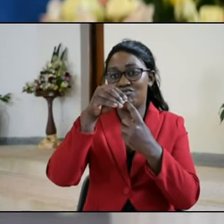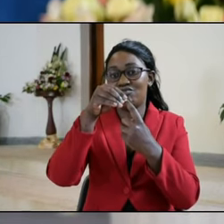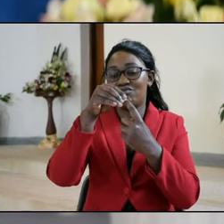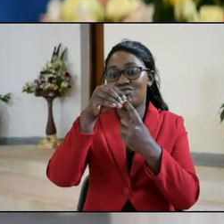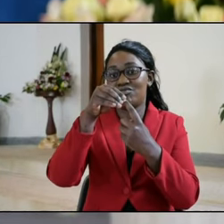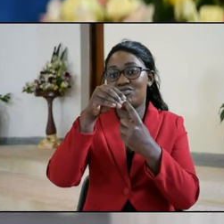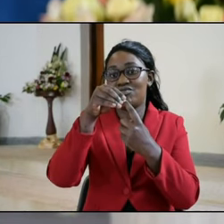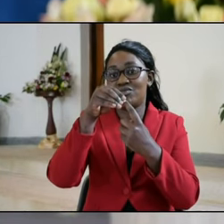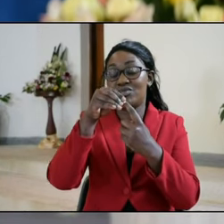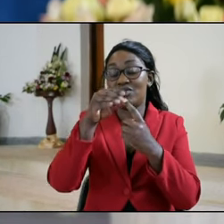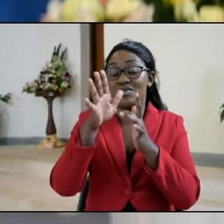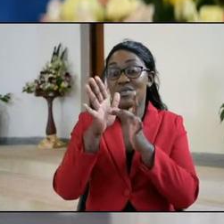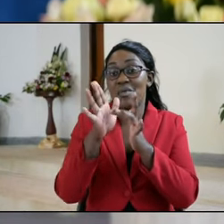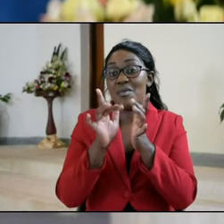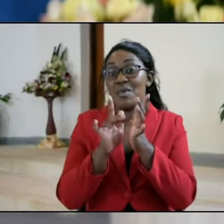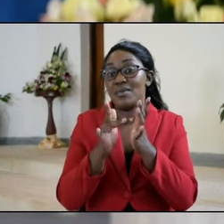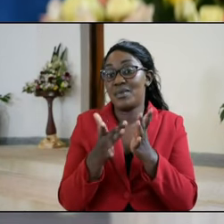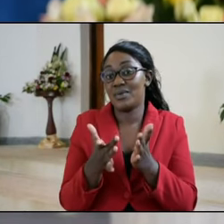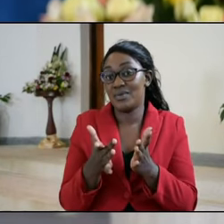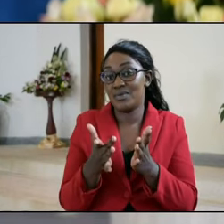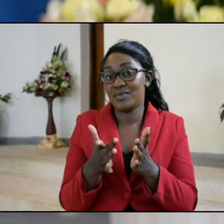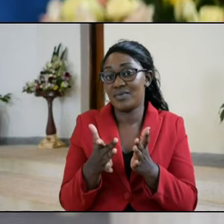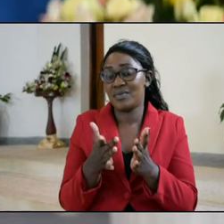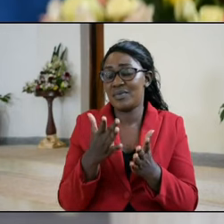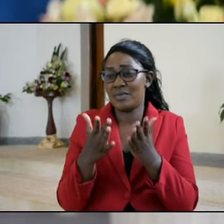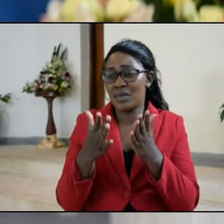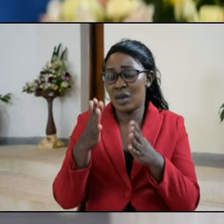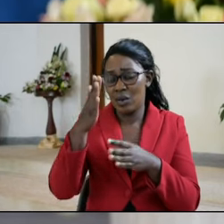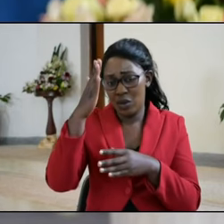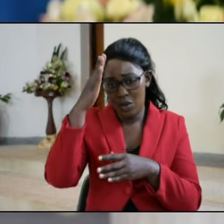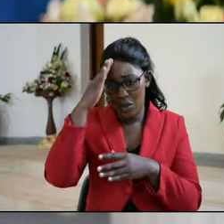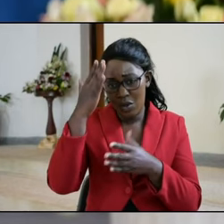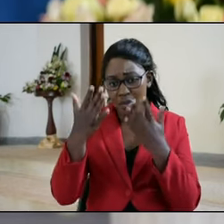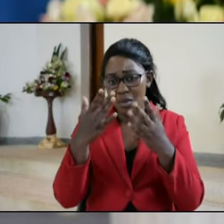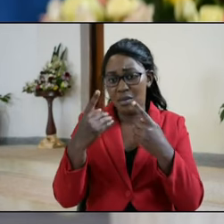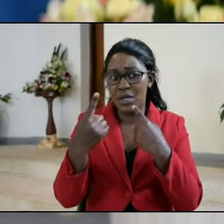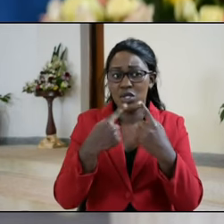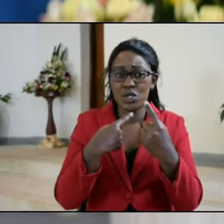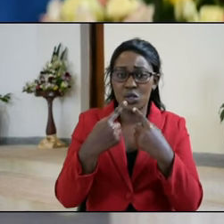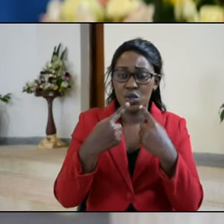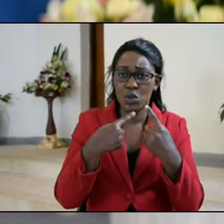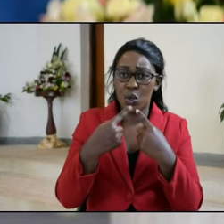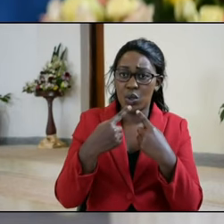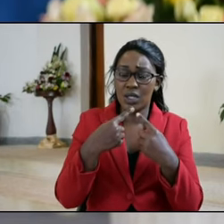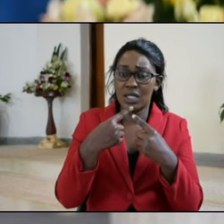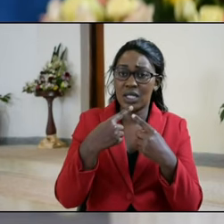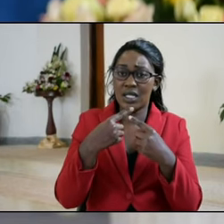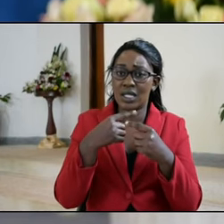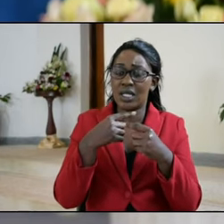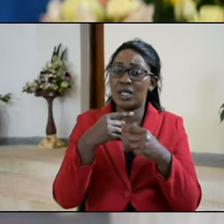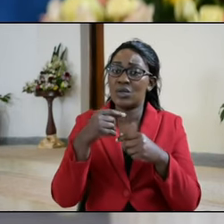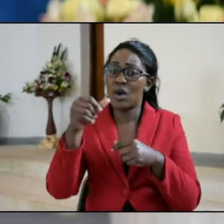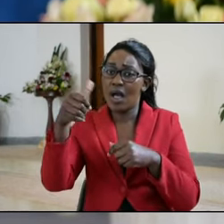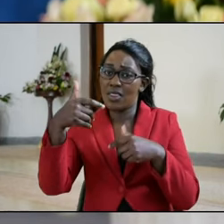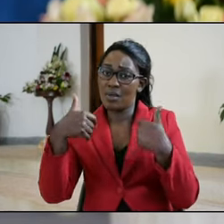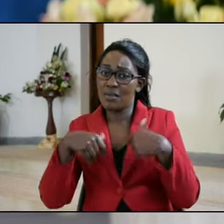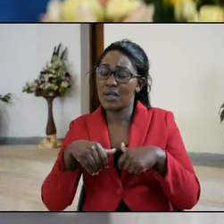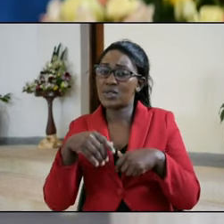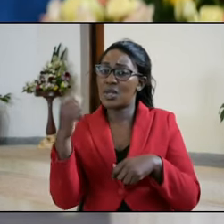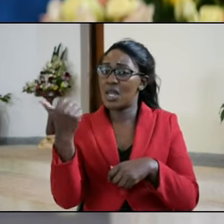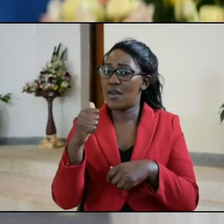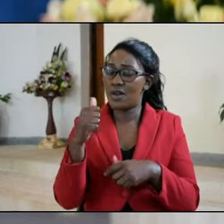the uniqueness of the Bible. Assuming you are talking to someone who has never read the Bible, and